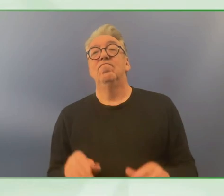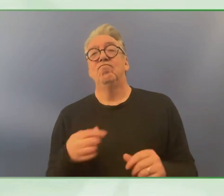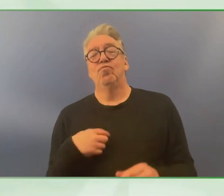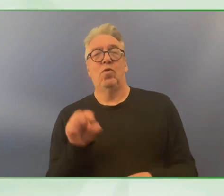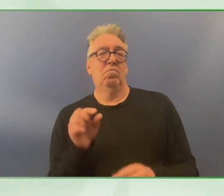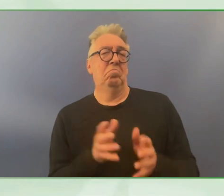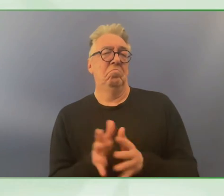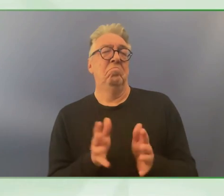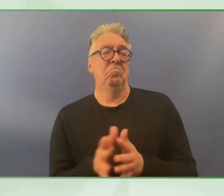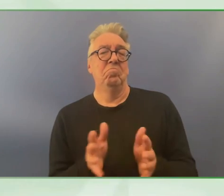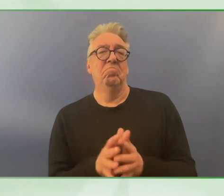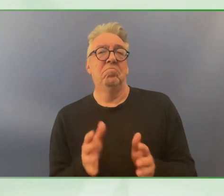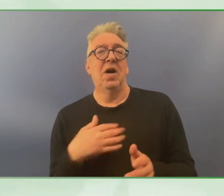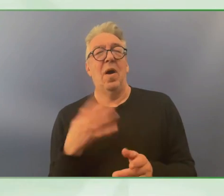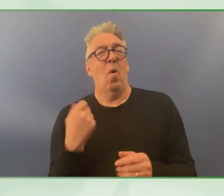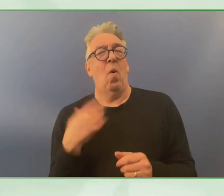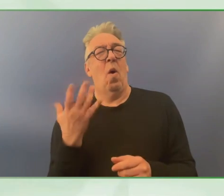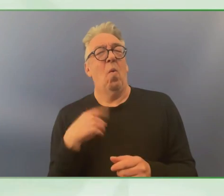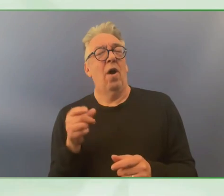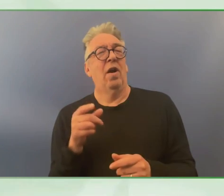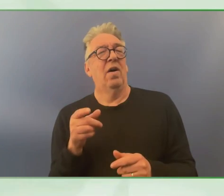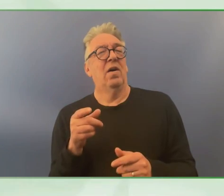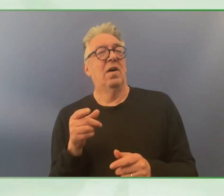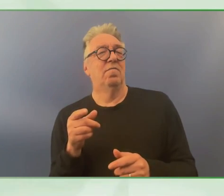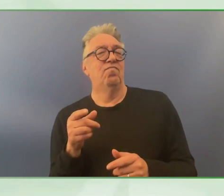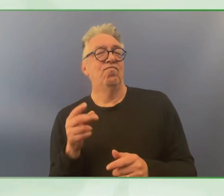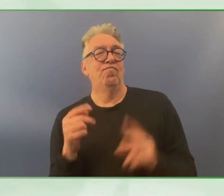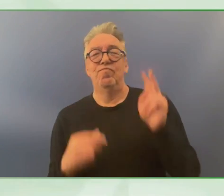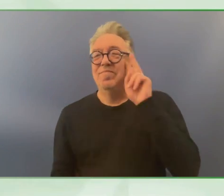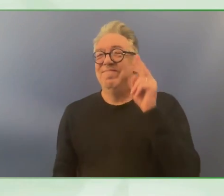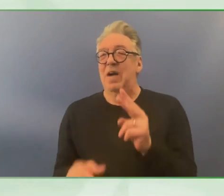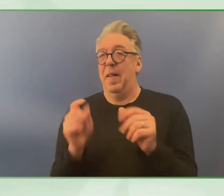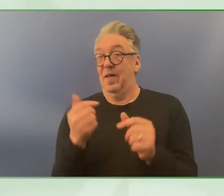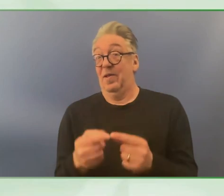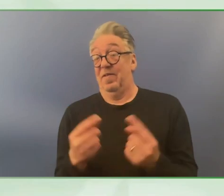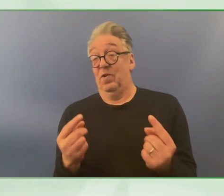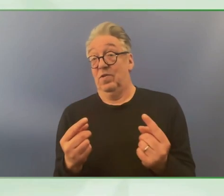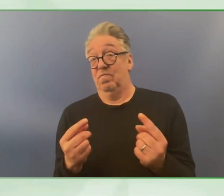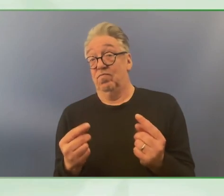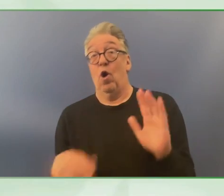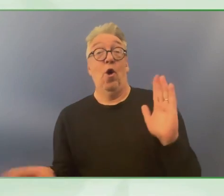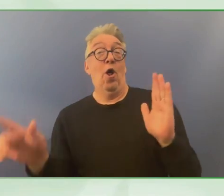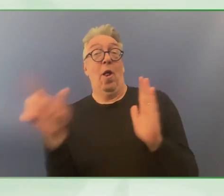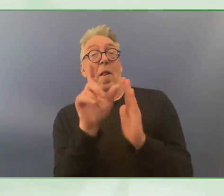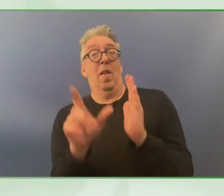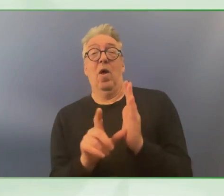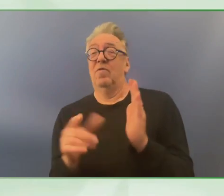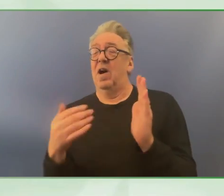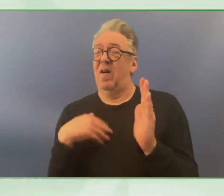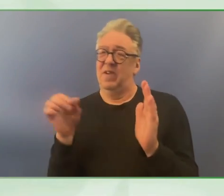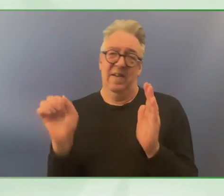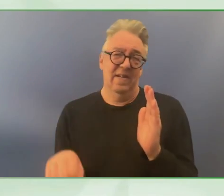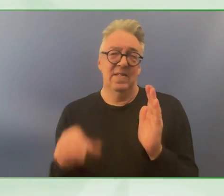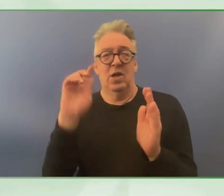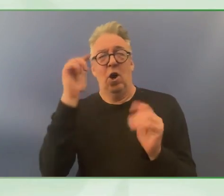a little bit of a different angle, if that's okay. So, we do have legislative and different government incentives in Canada as